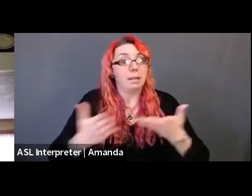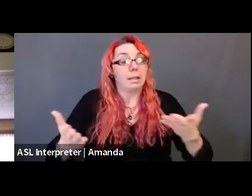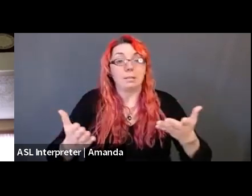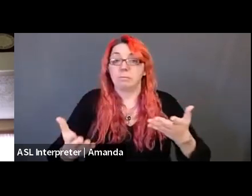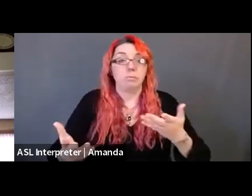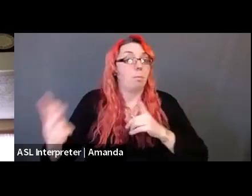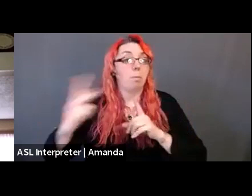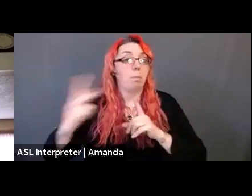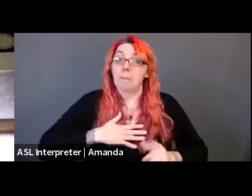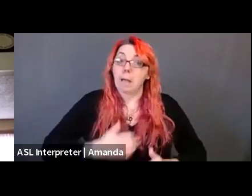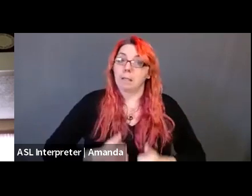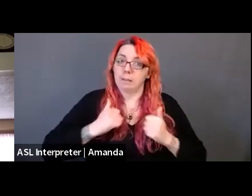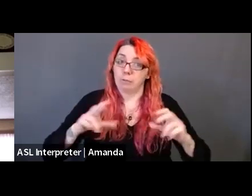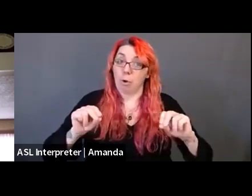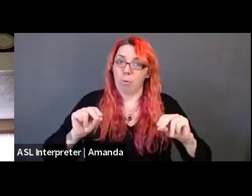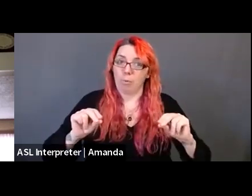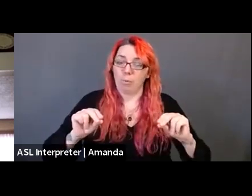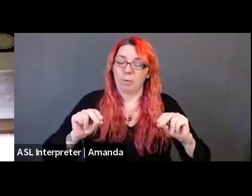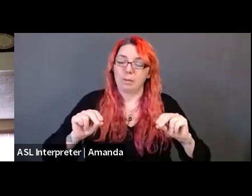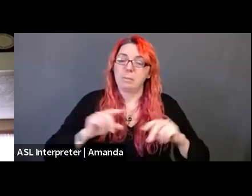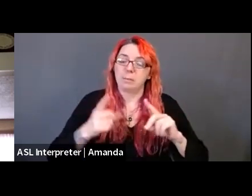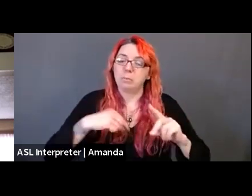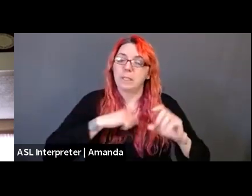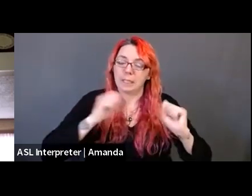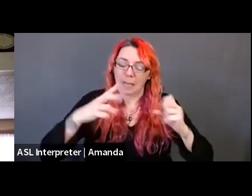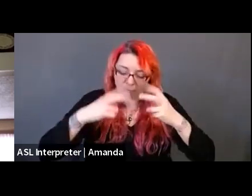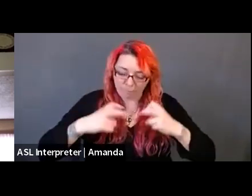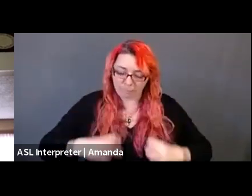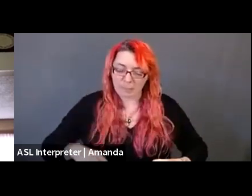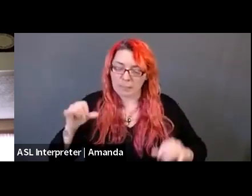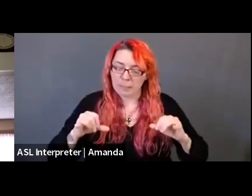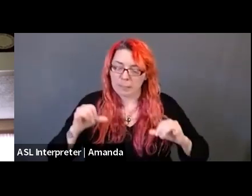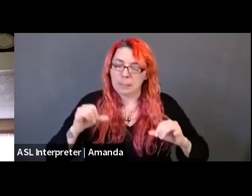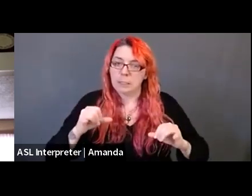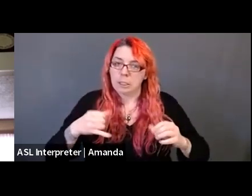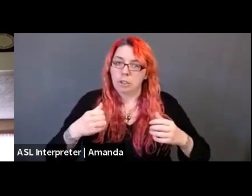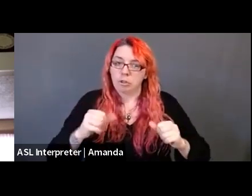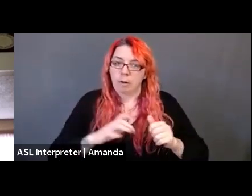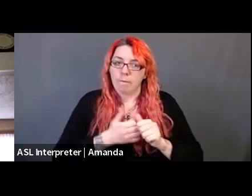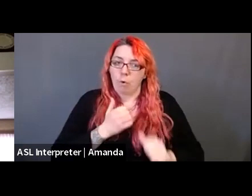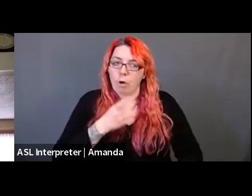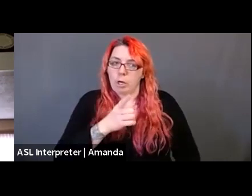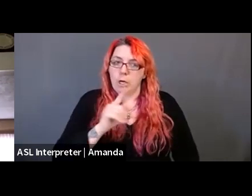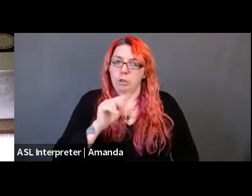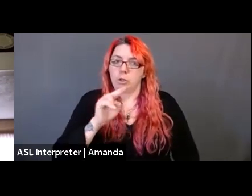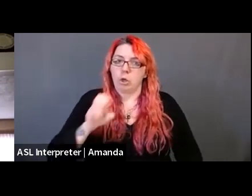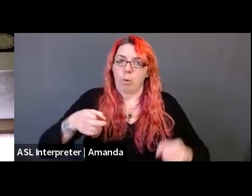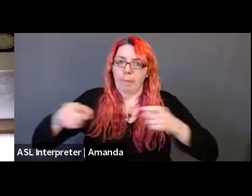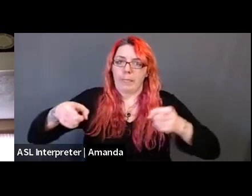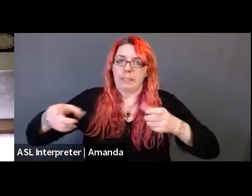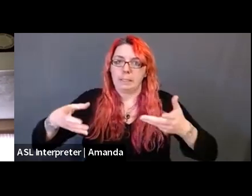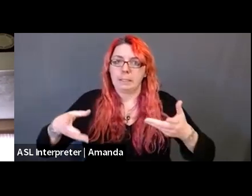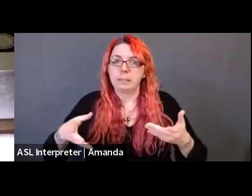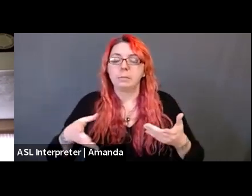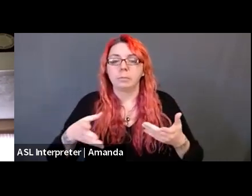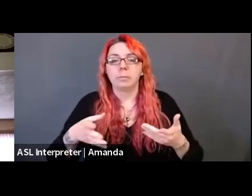There's a couple of comments in the chat here, Douglas, that about